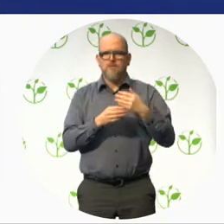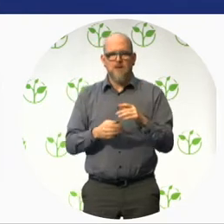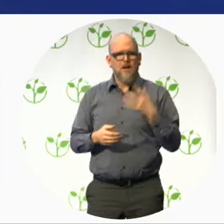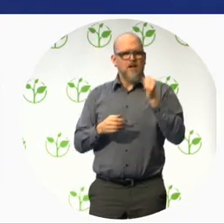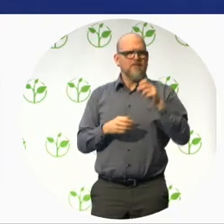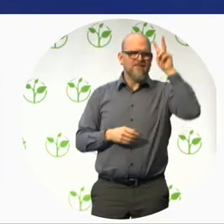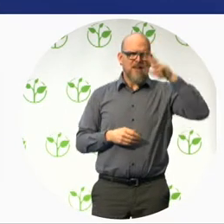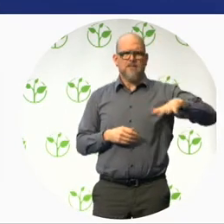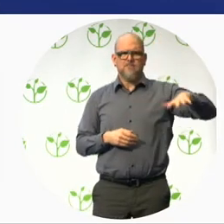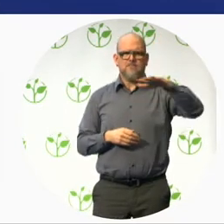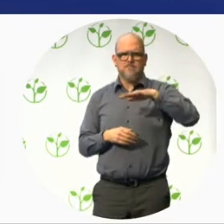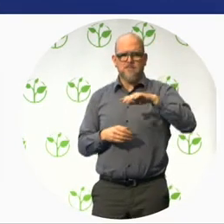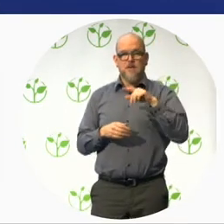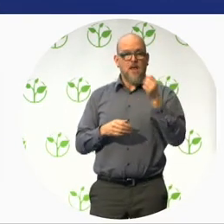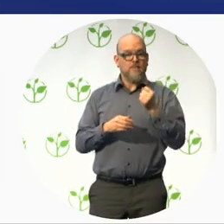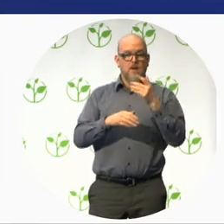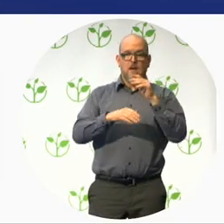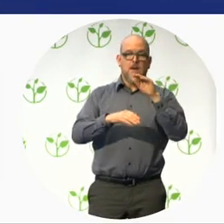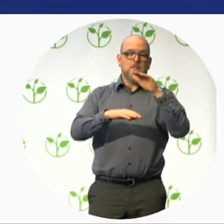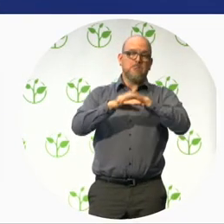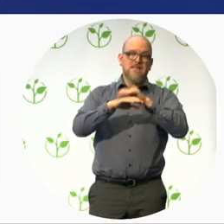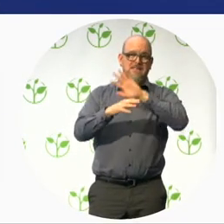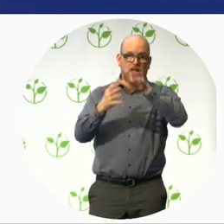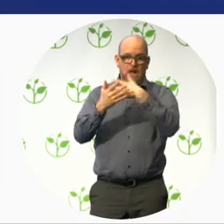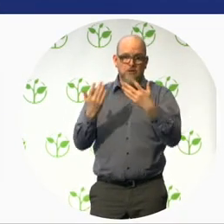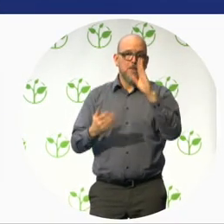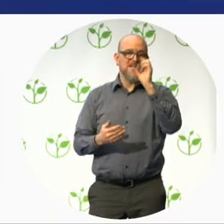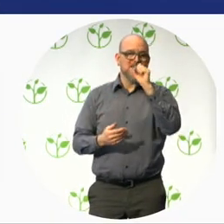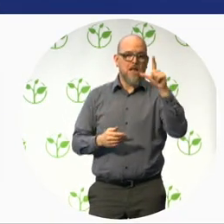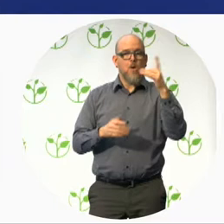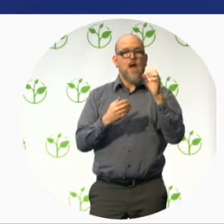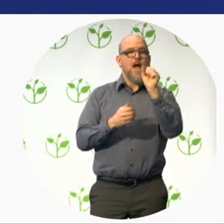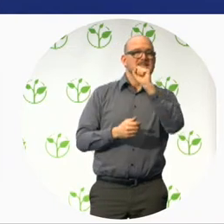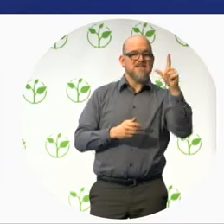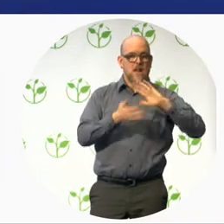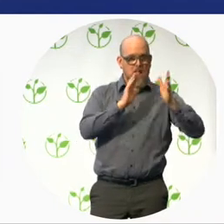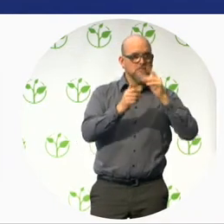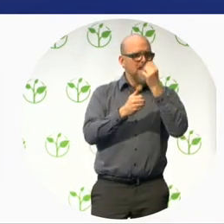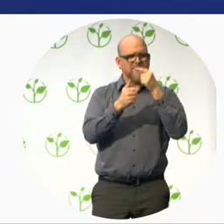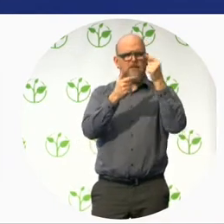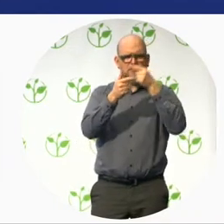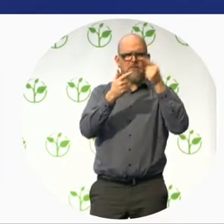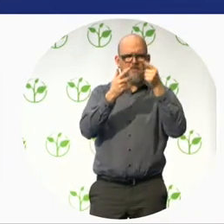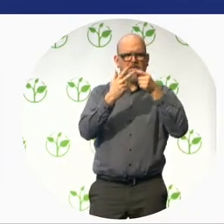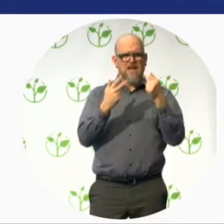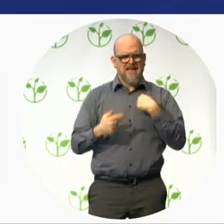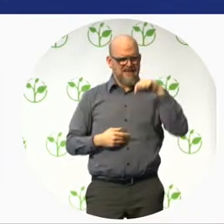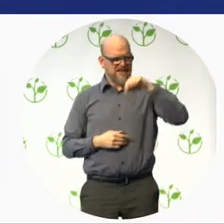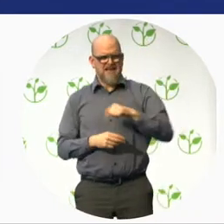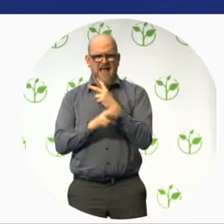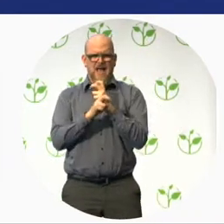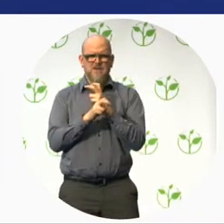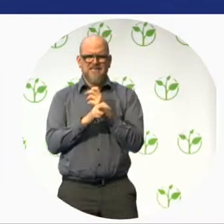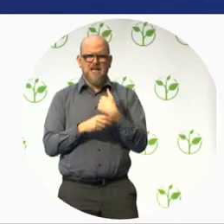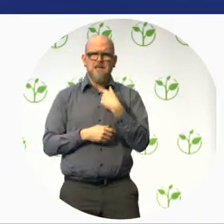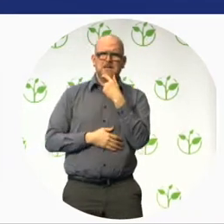American Sign Language. But the options are not there for people who live in Austria. So my question is